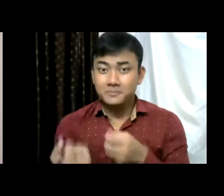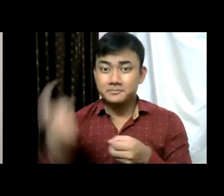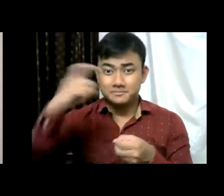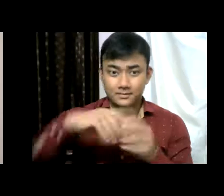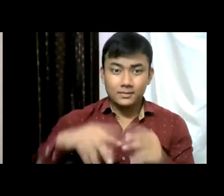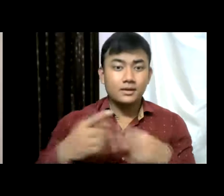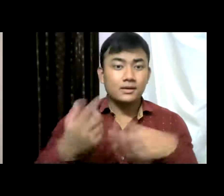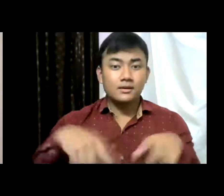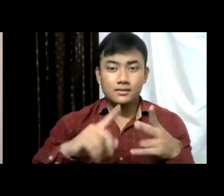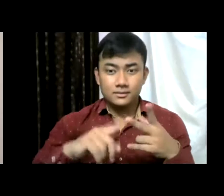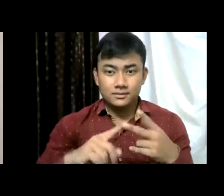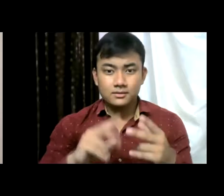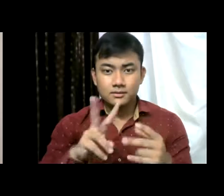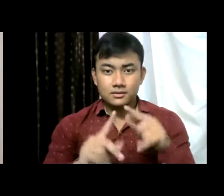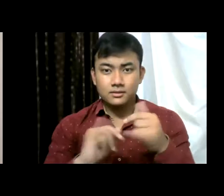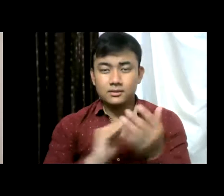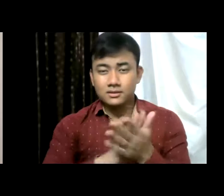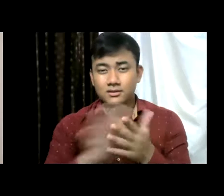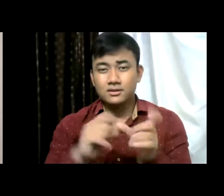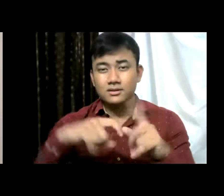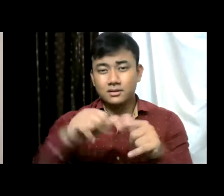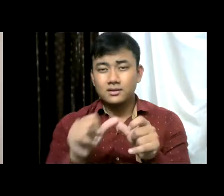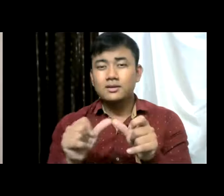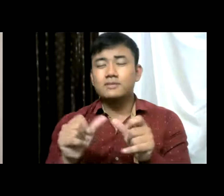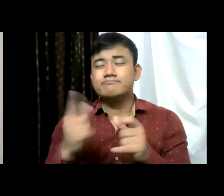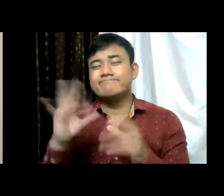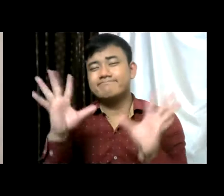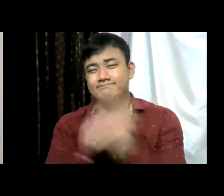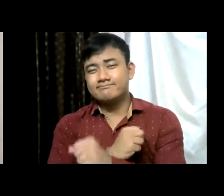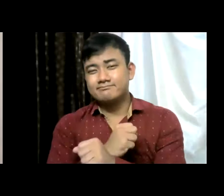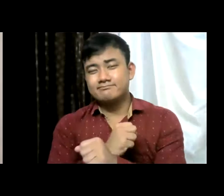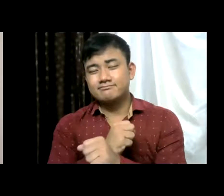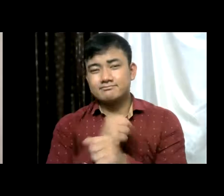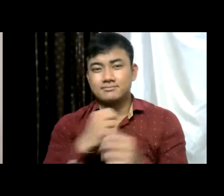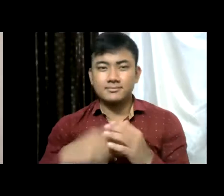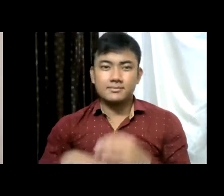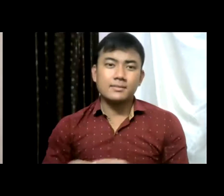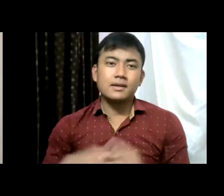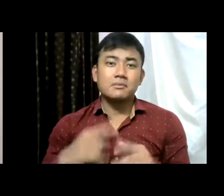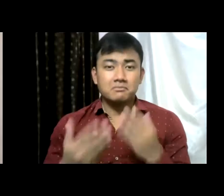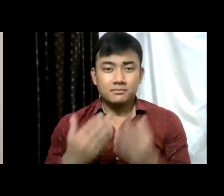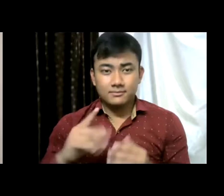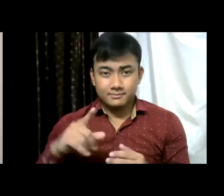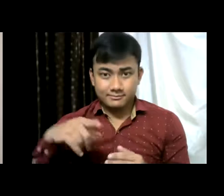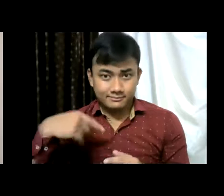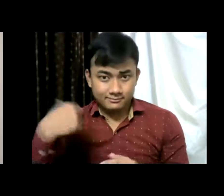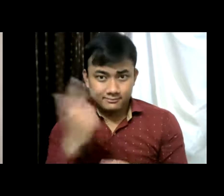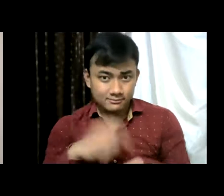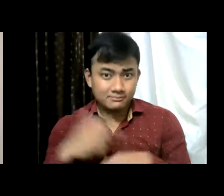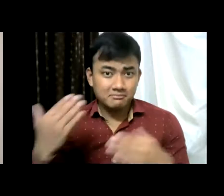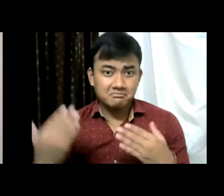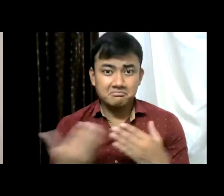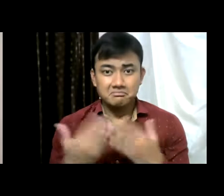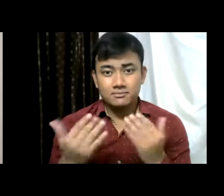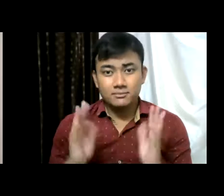who is unfortunately unable to make it due to a personal emergency today. Joining them in conversation are